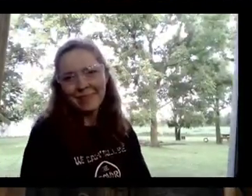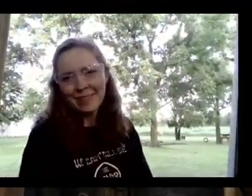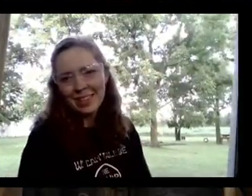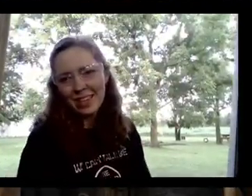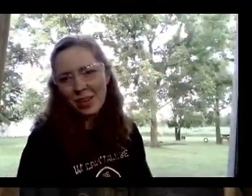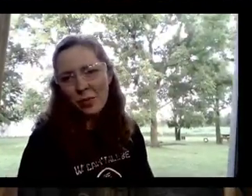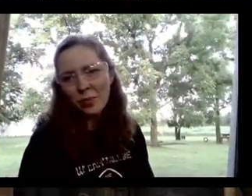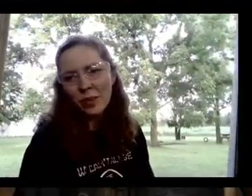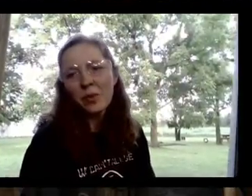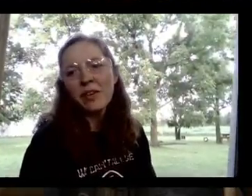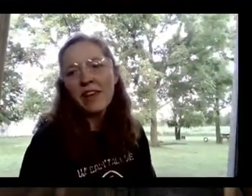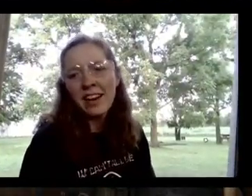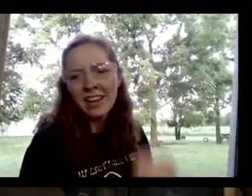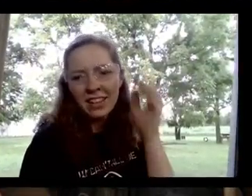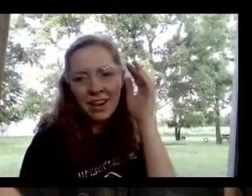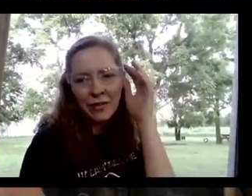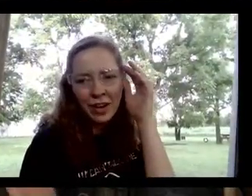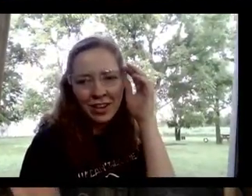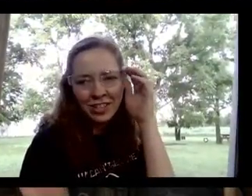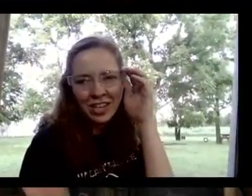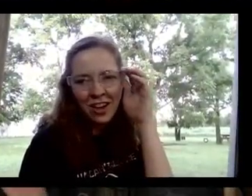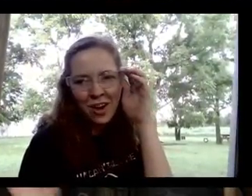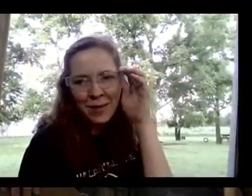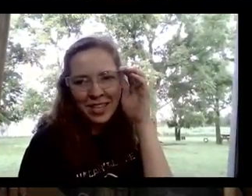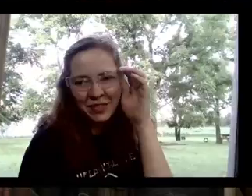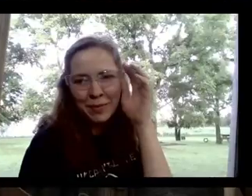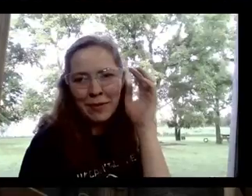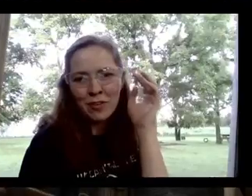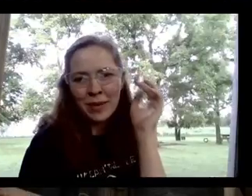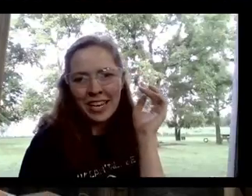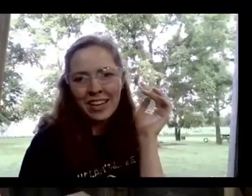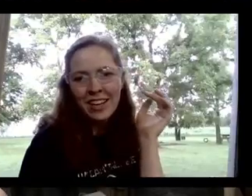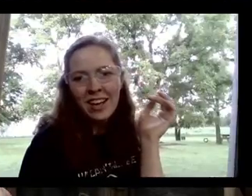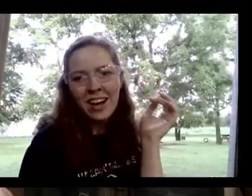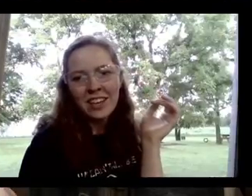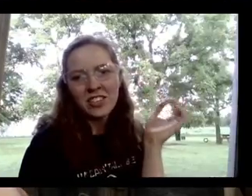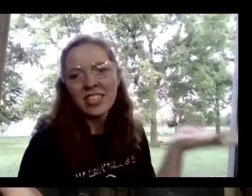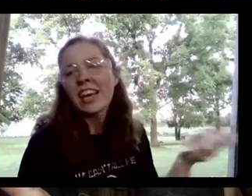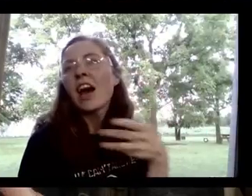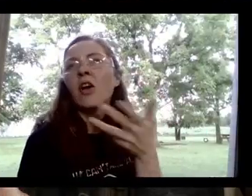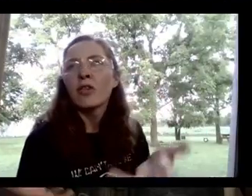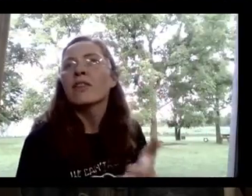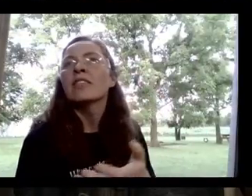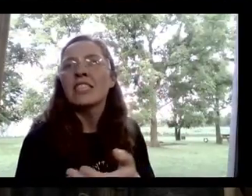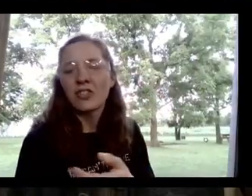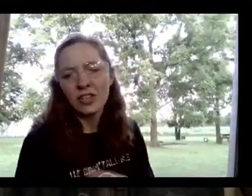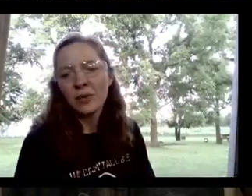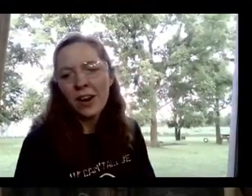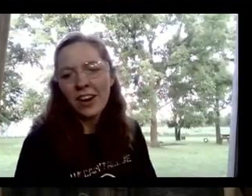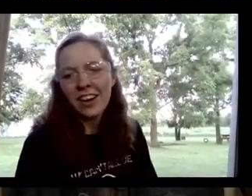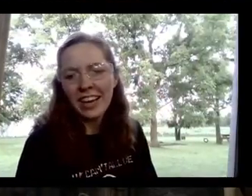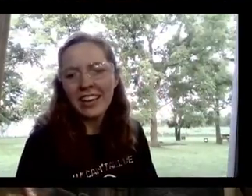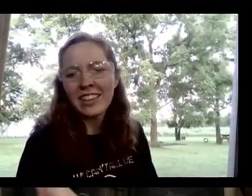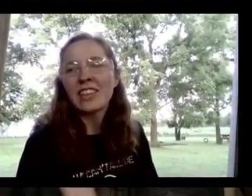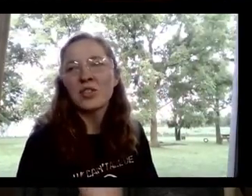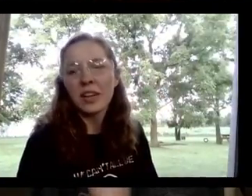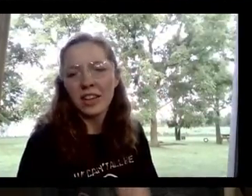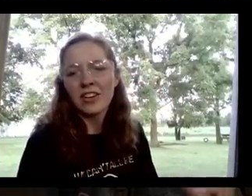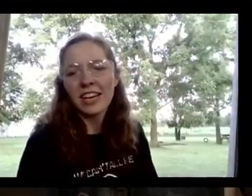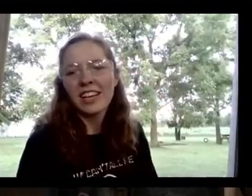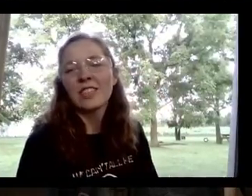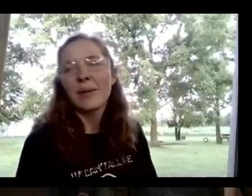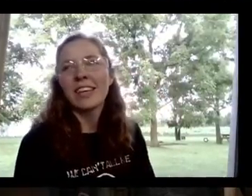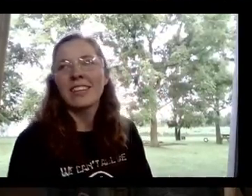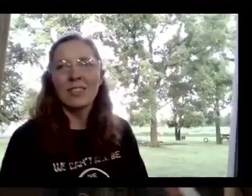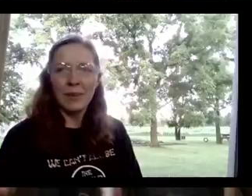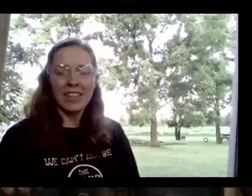Hour and 25 minutes in. All right. We've had a lot of encouraging comments from everybody just saying how great of a teacher you are, and they enjoy